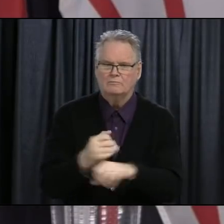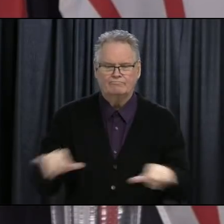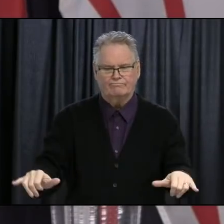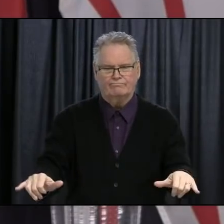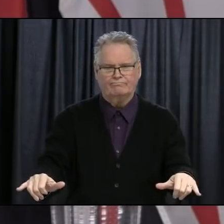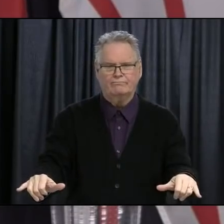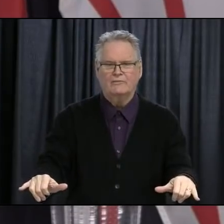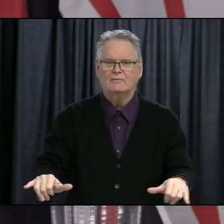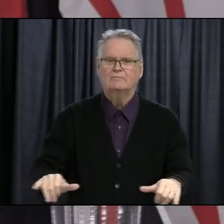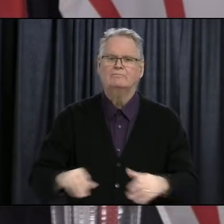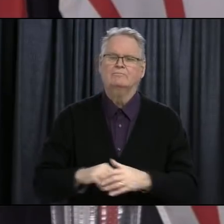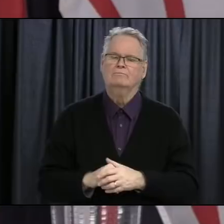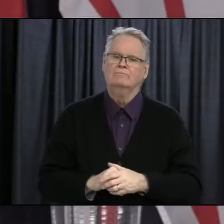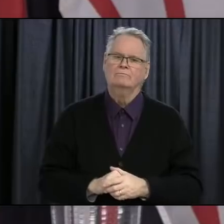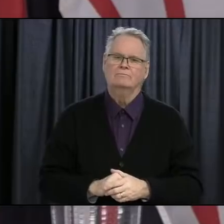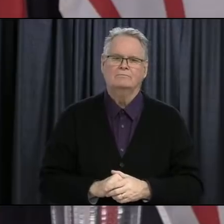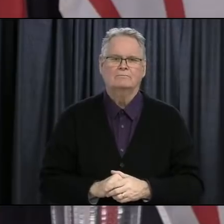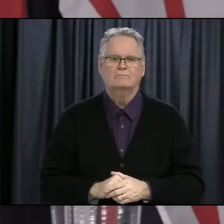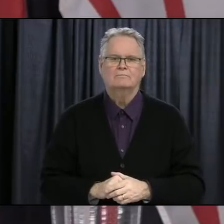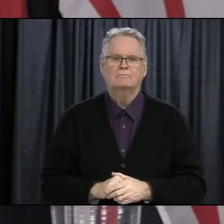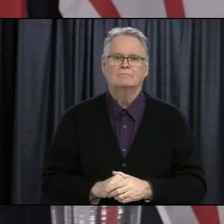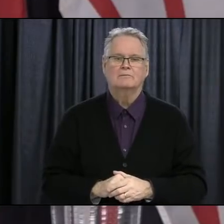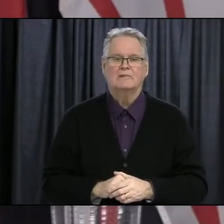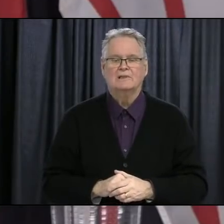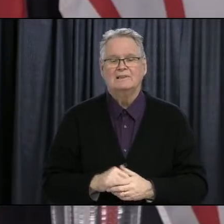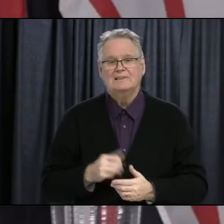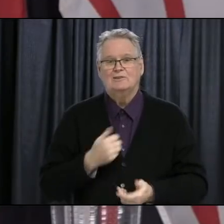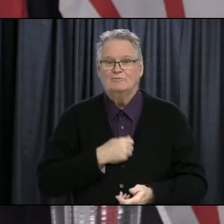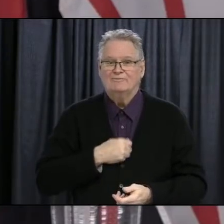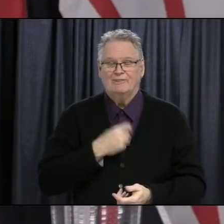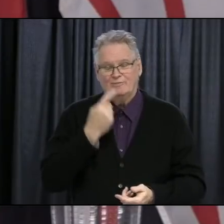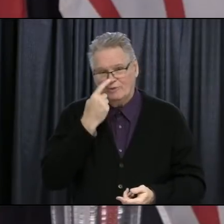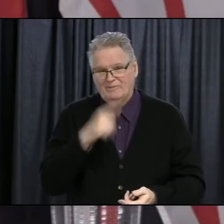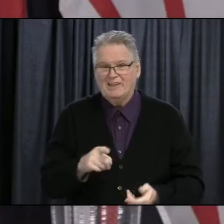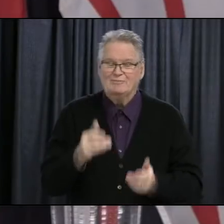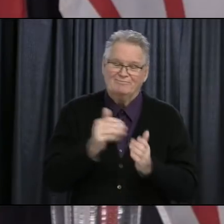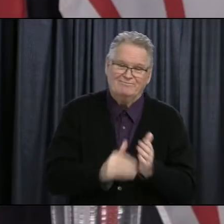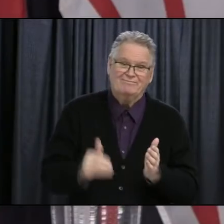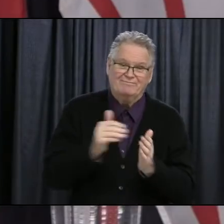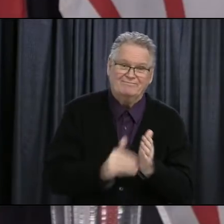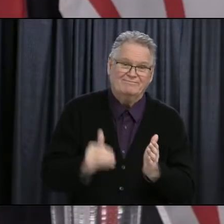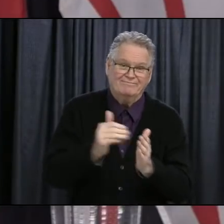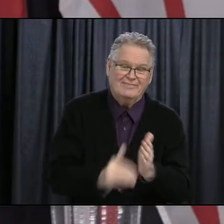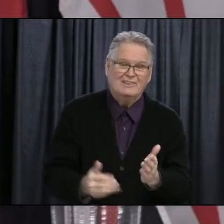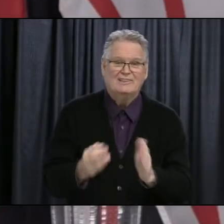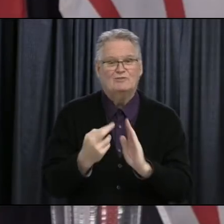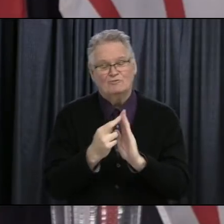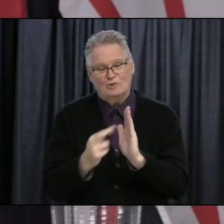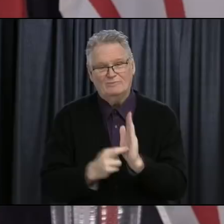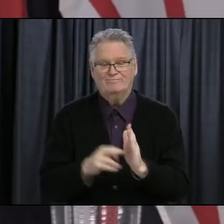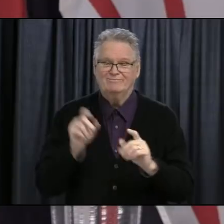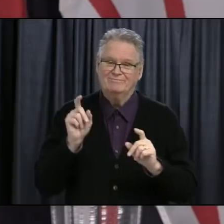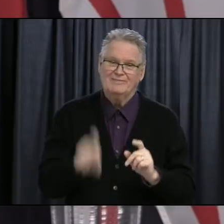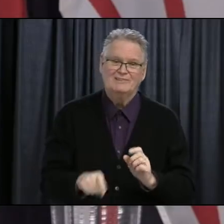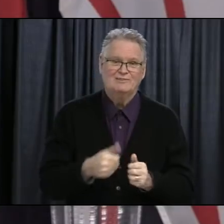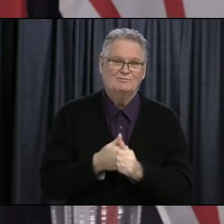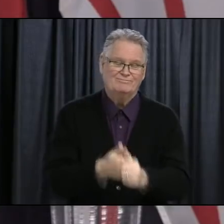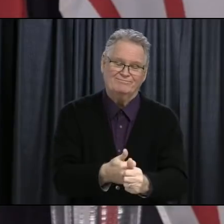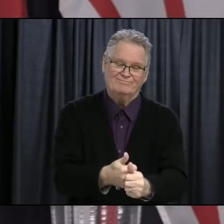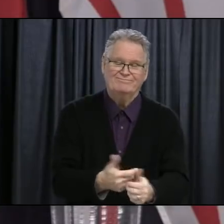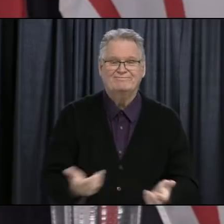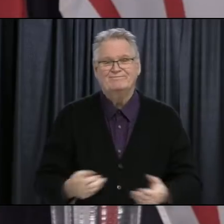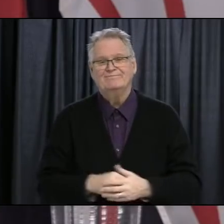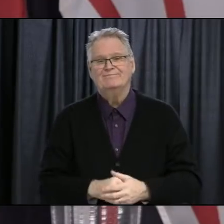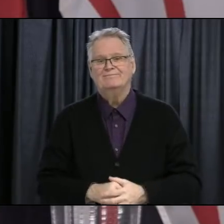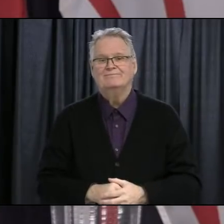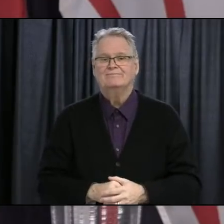record here and saying this. This is not the time to let our guard down. Not throughout the province, and